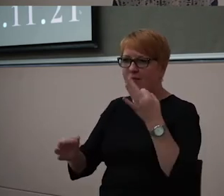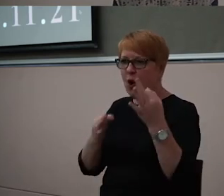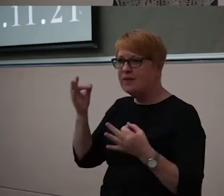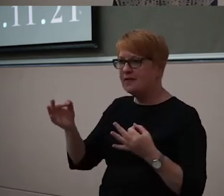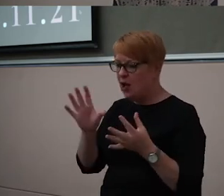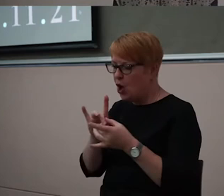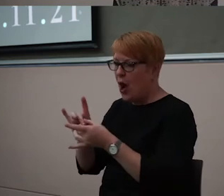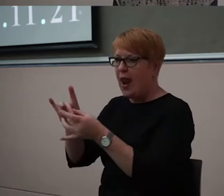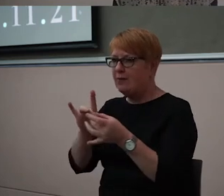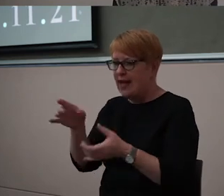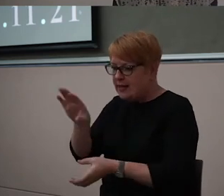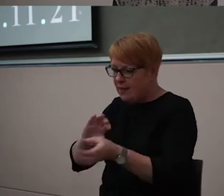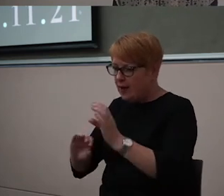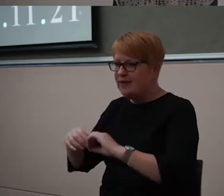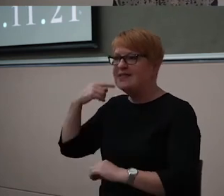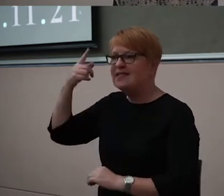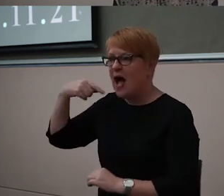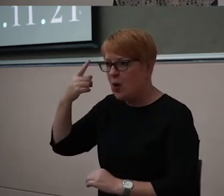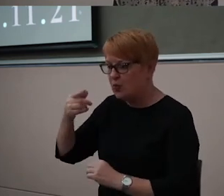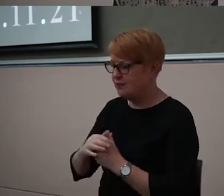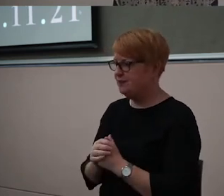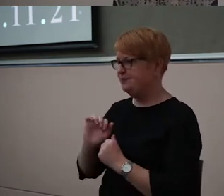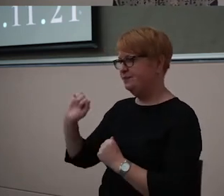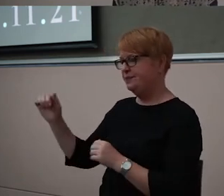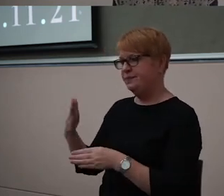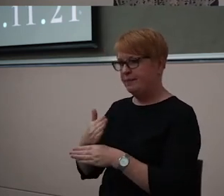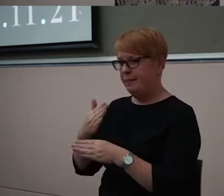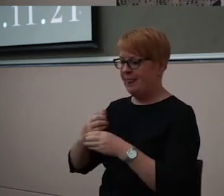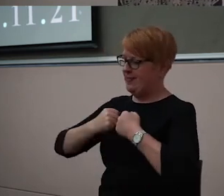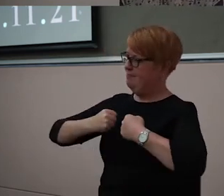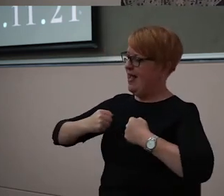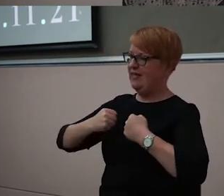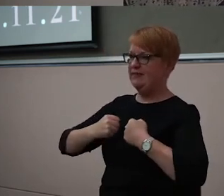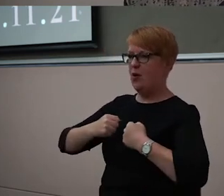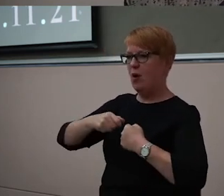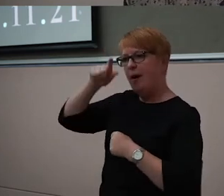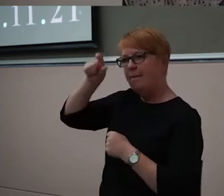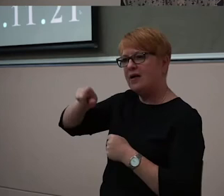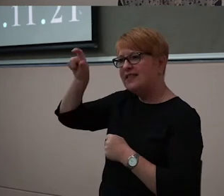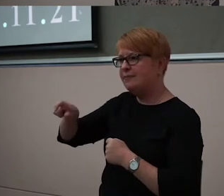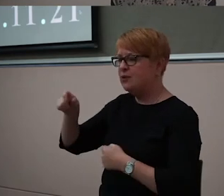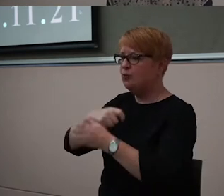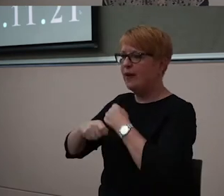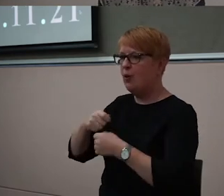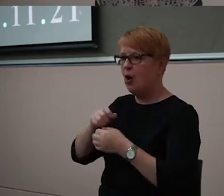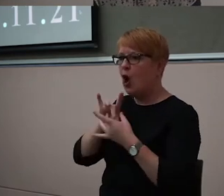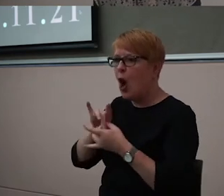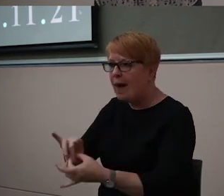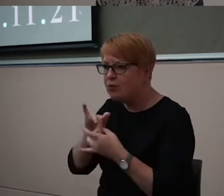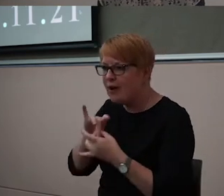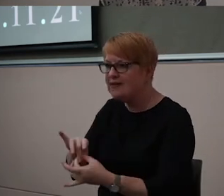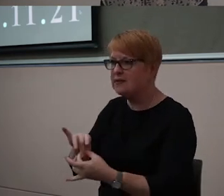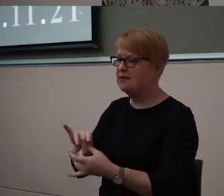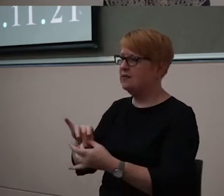with sound. Beverley's practice provides a space for participants to become collaborators and provides a point of